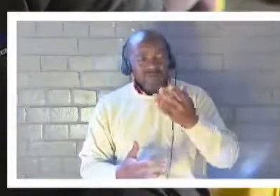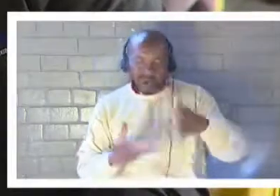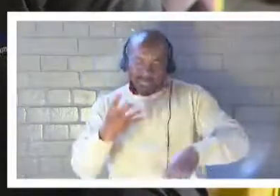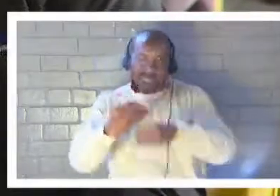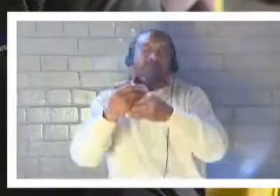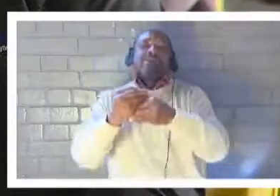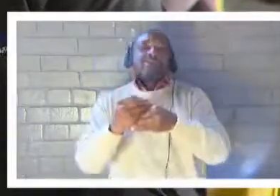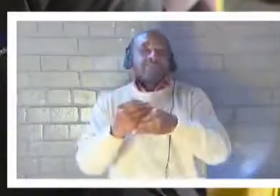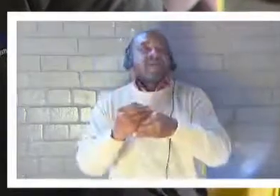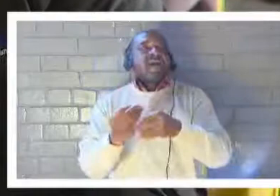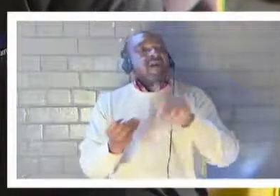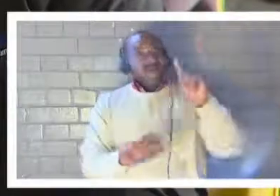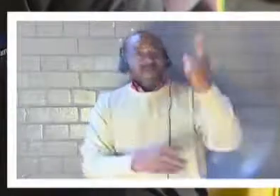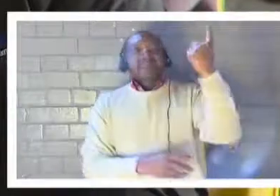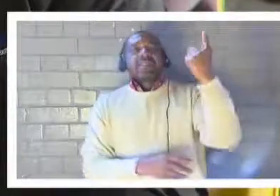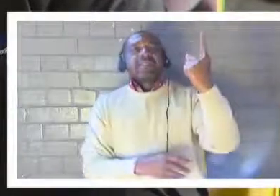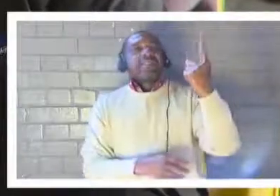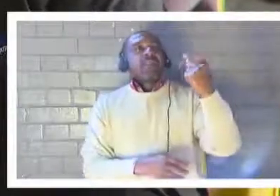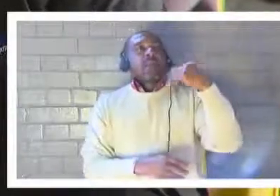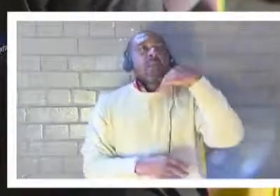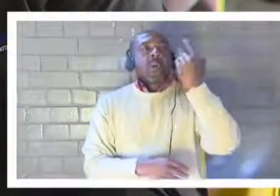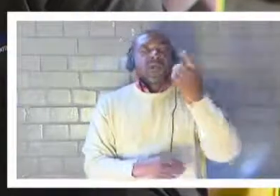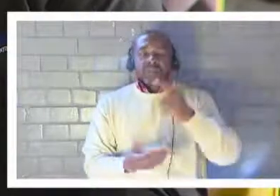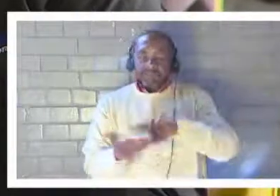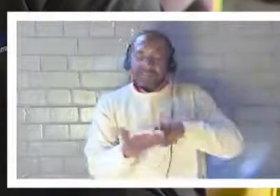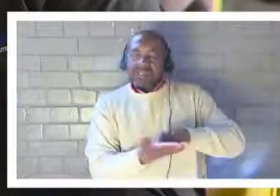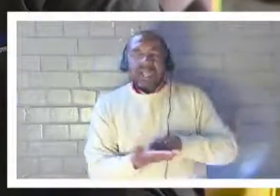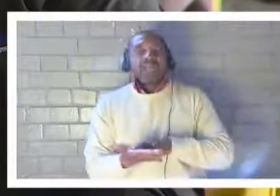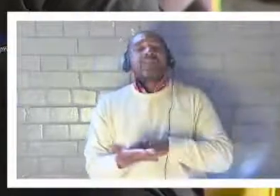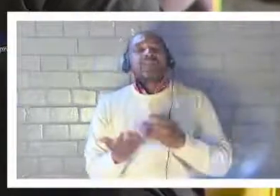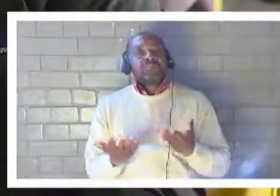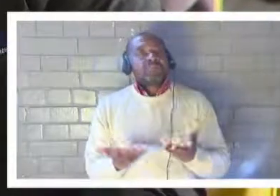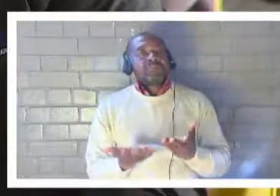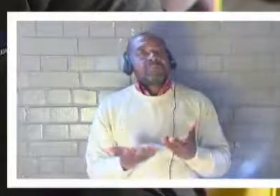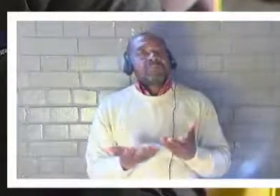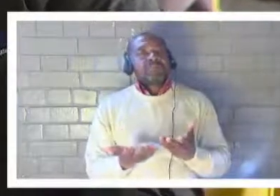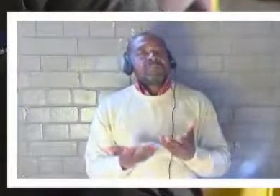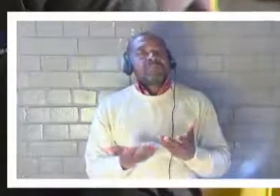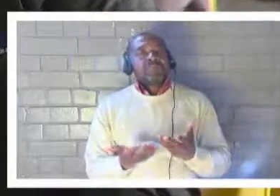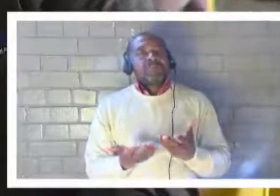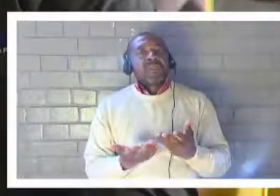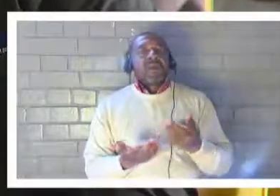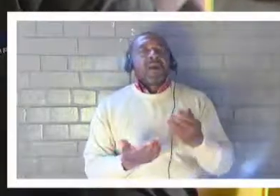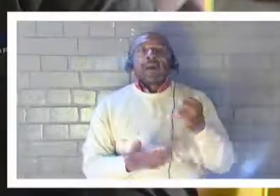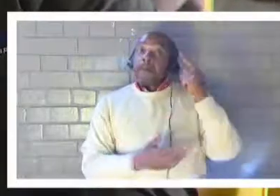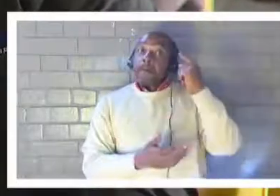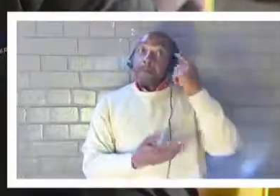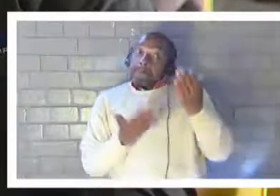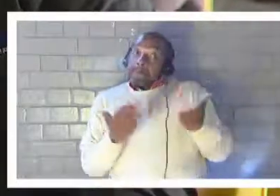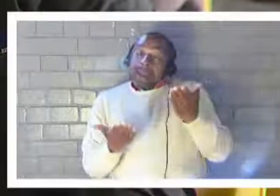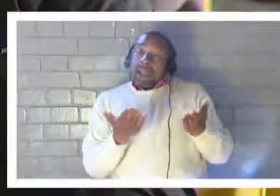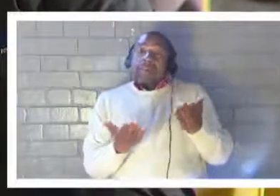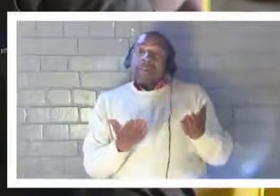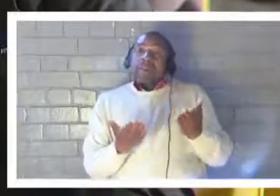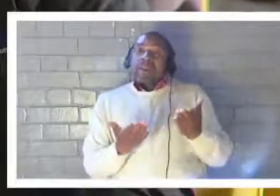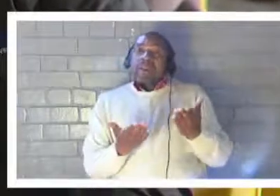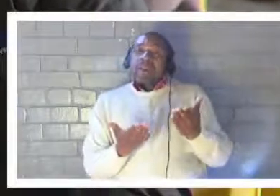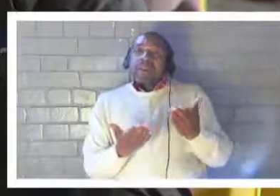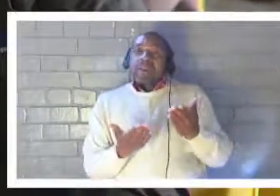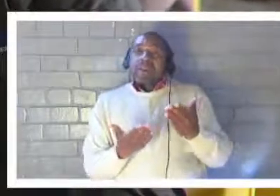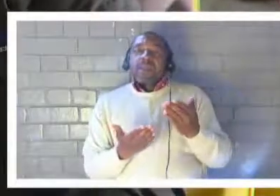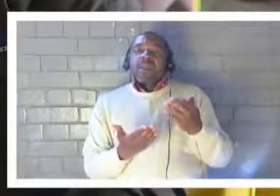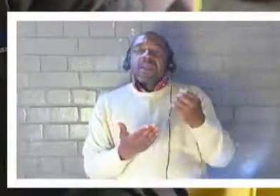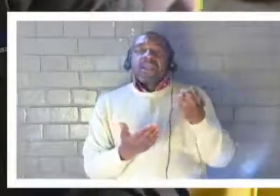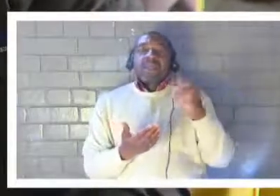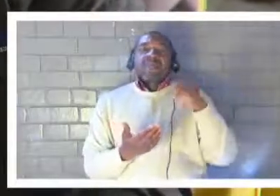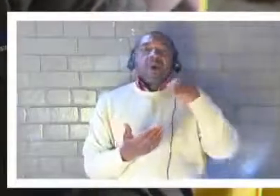To start with, Chairperson, to respond to your question, Gauteng Public Hospital have no capacity to carry out a